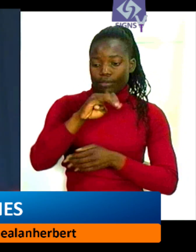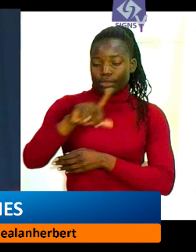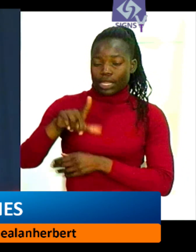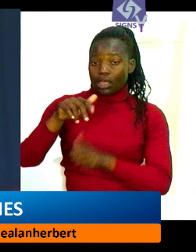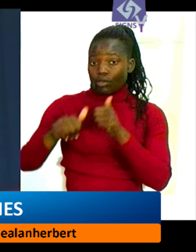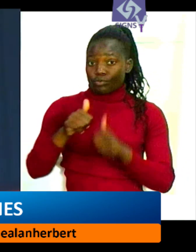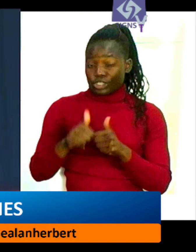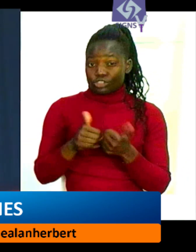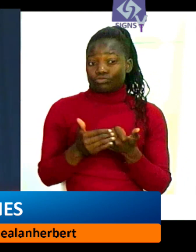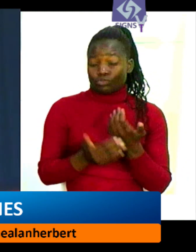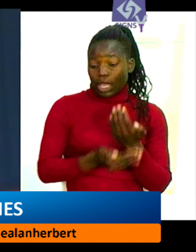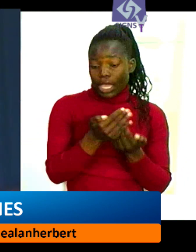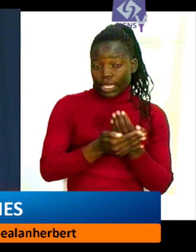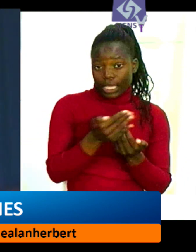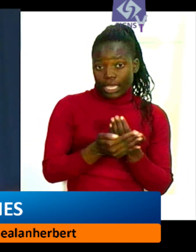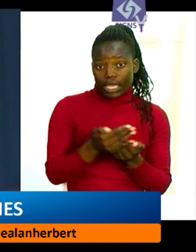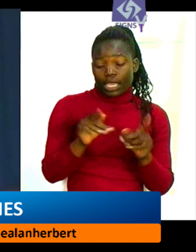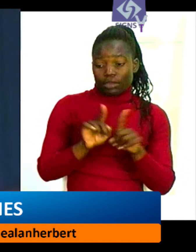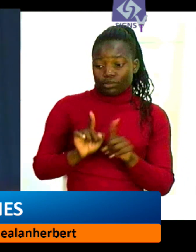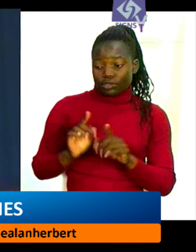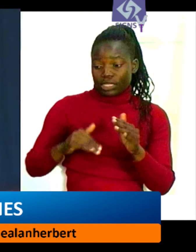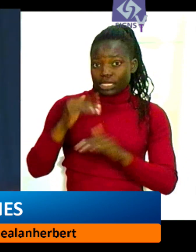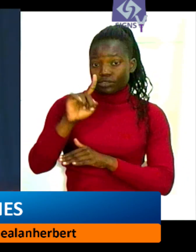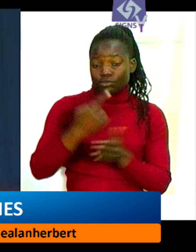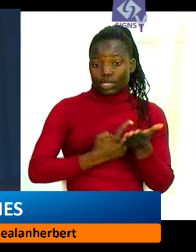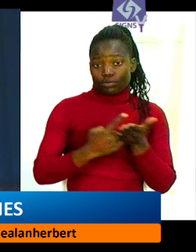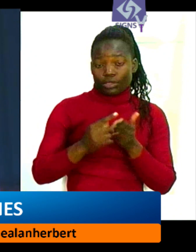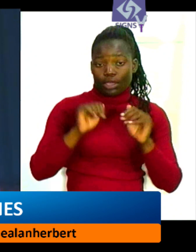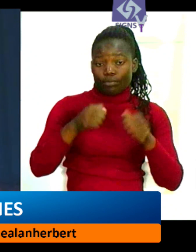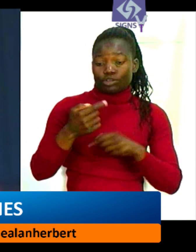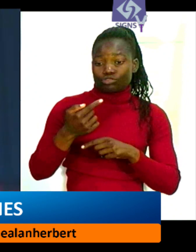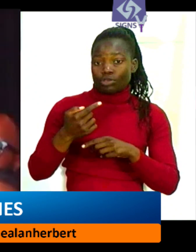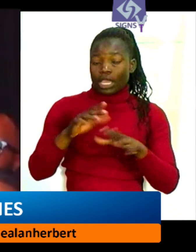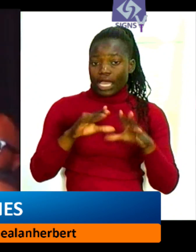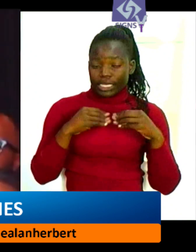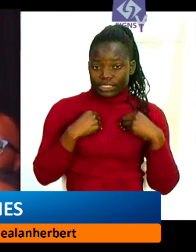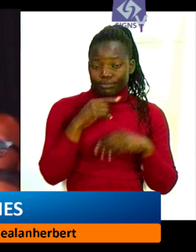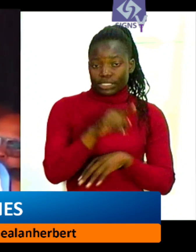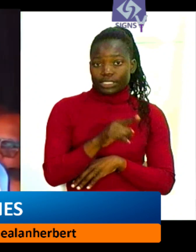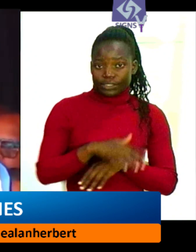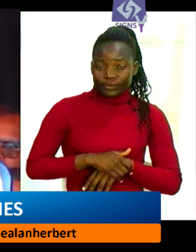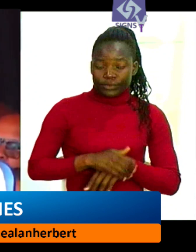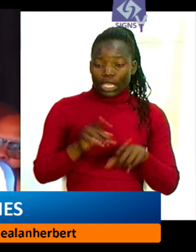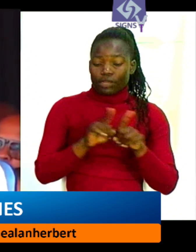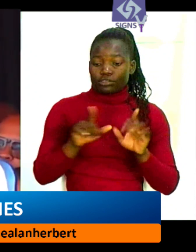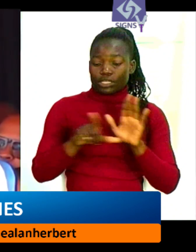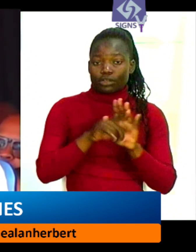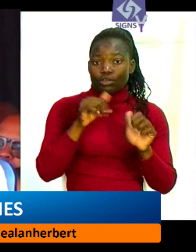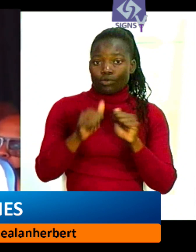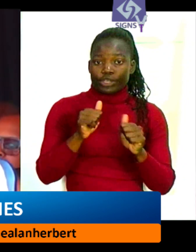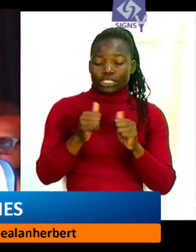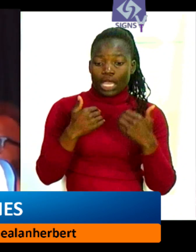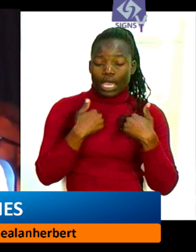healthcare bill ambayo pia tunashughulikia na tunajua ndani ya wiki moja tutakuwa tumeweza kupitisha kama bunge la